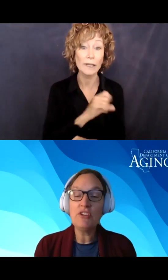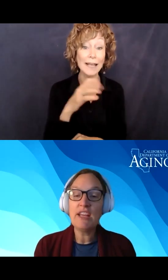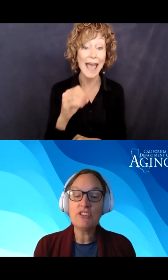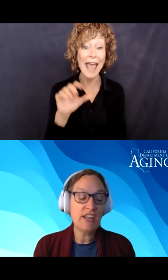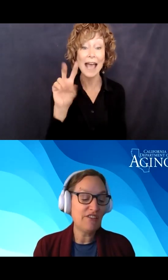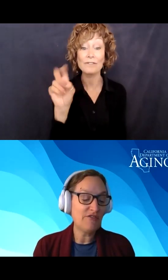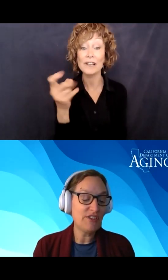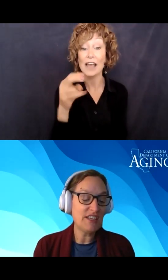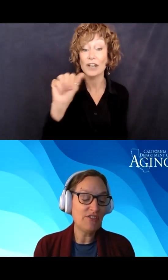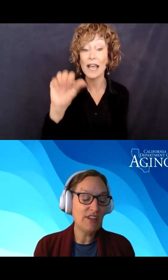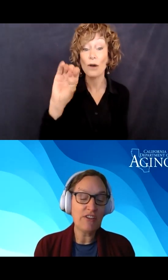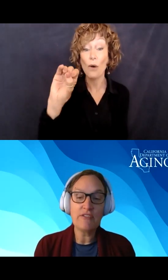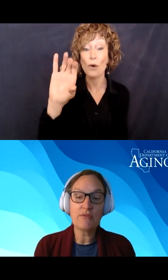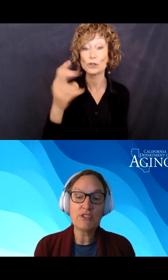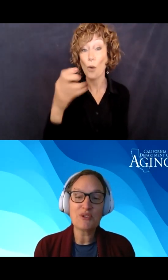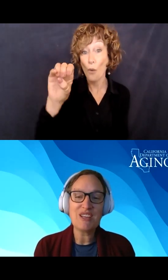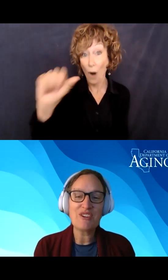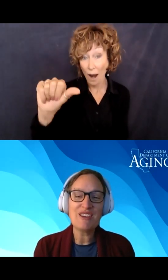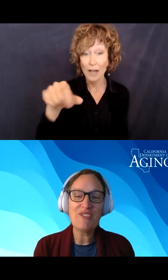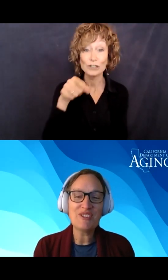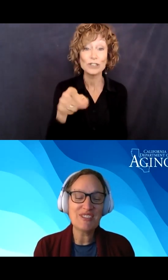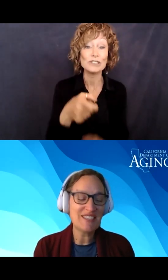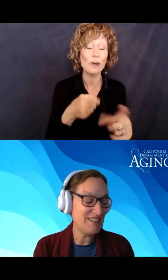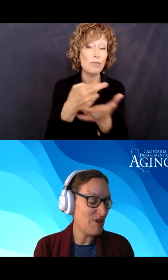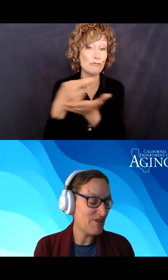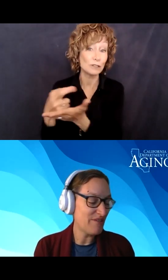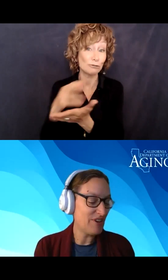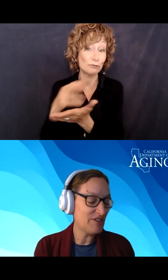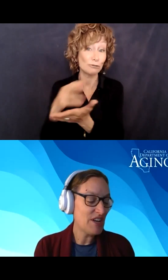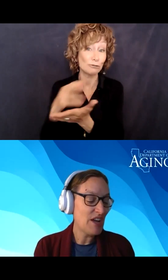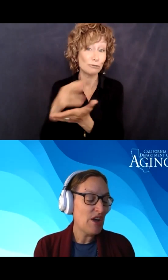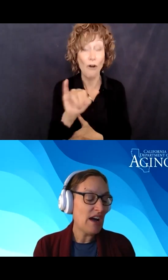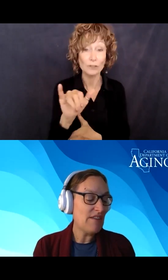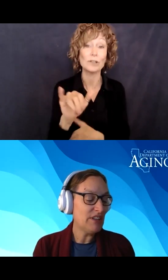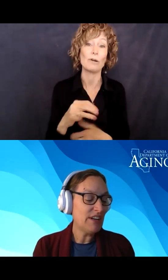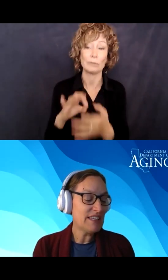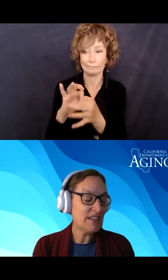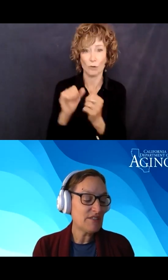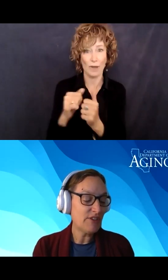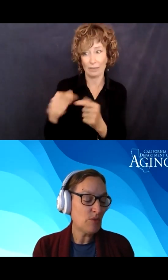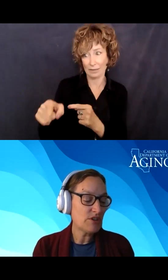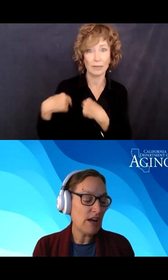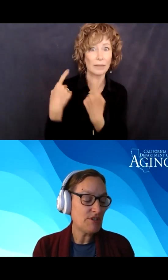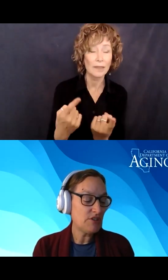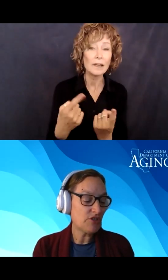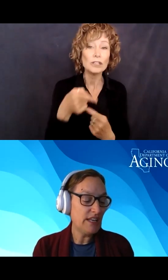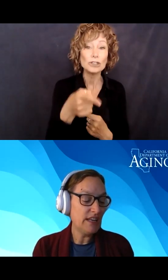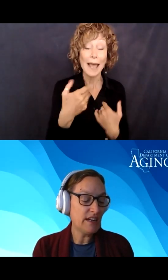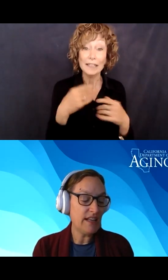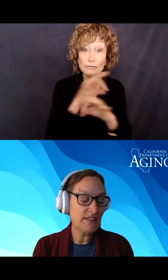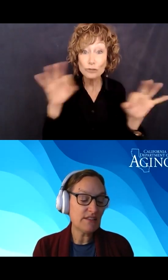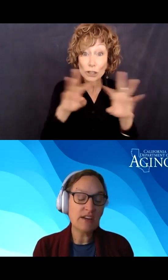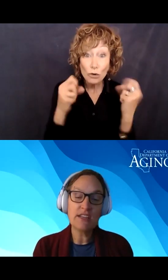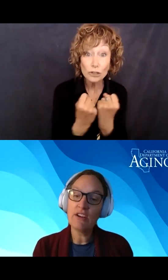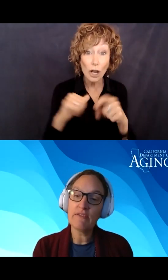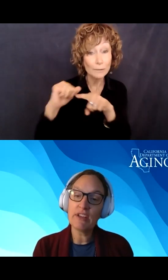Ochoa, the community educator for Southern Caregiver Resource Center, another longstanding partner of ours. Valeria conducts free workshops, training,